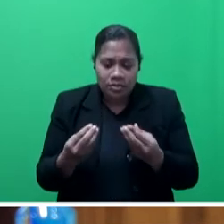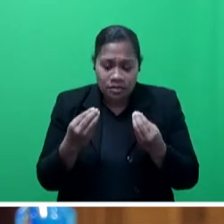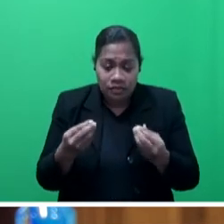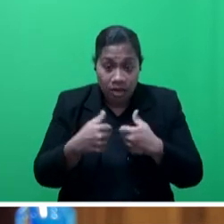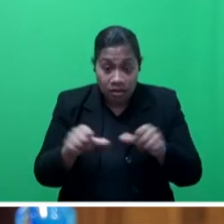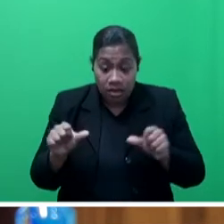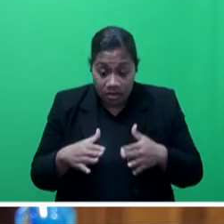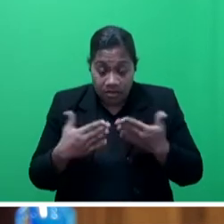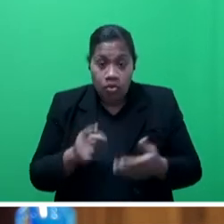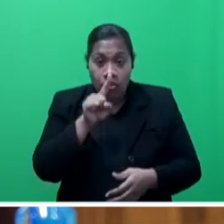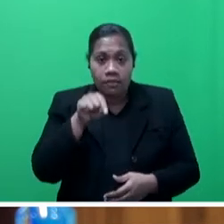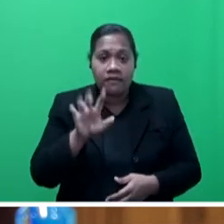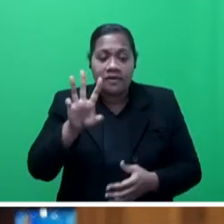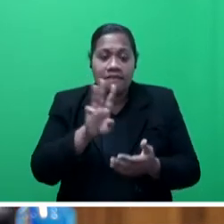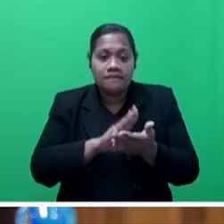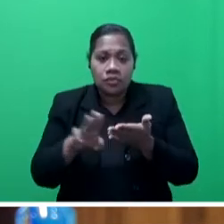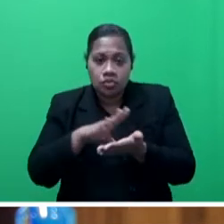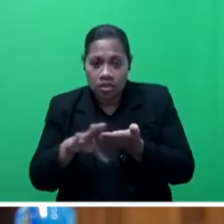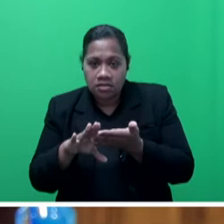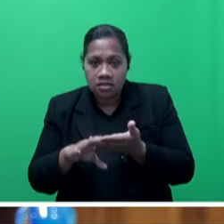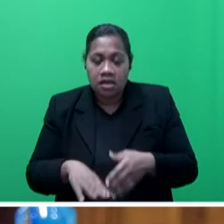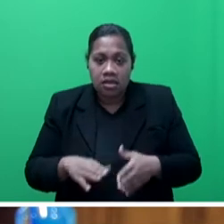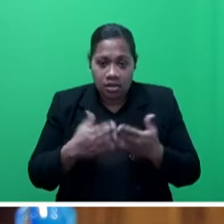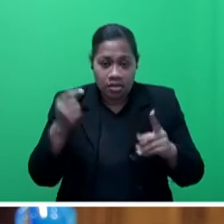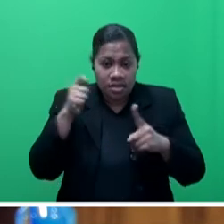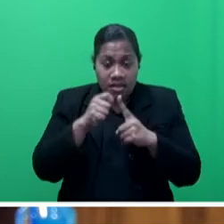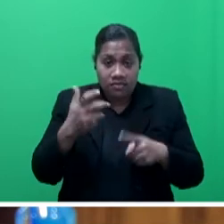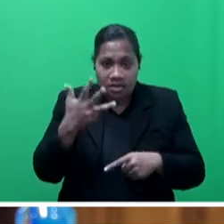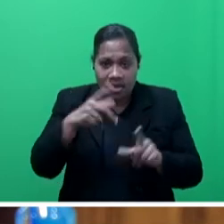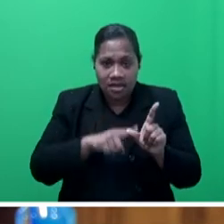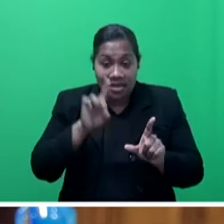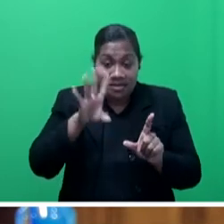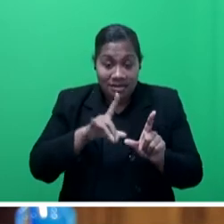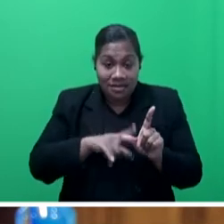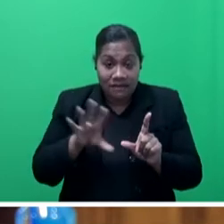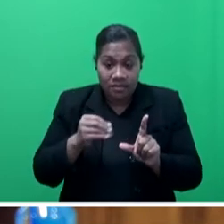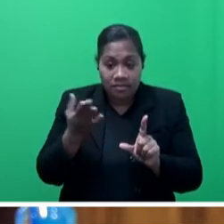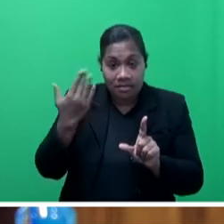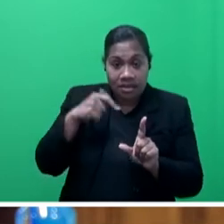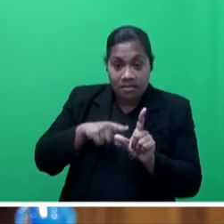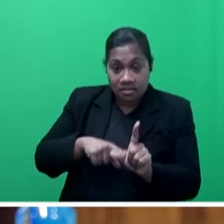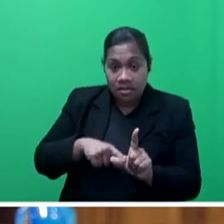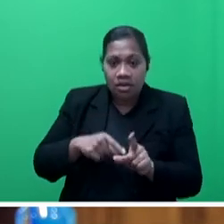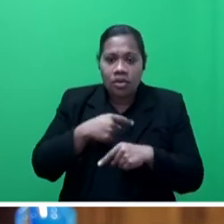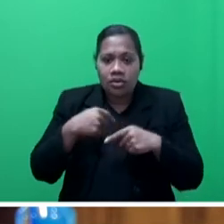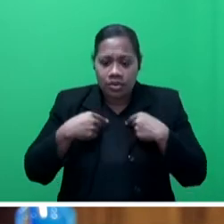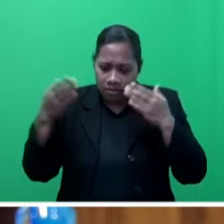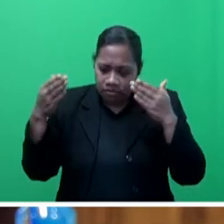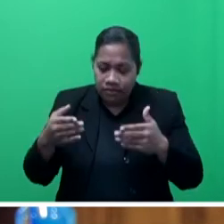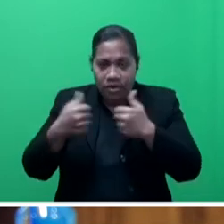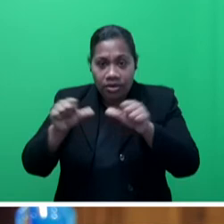Our target over the next 9 years, 10 years from last year, we want to get agriculture to have a value of $2 billion.